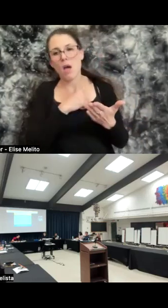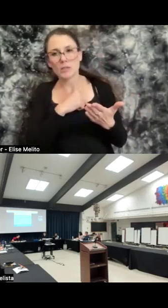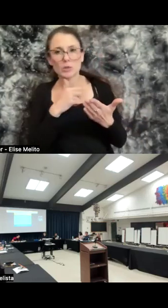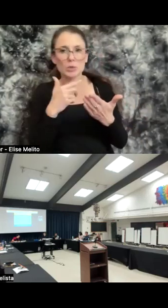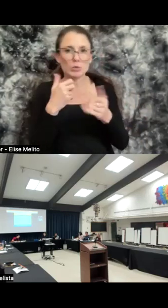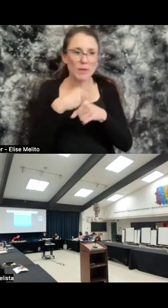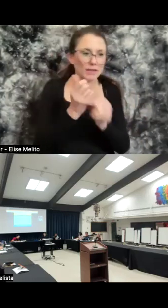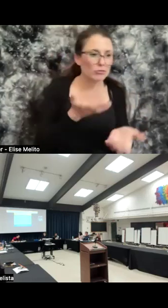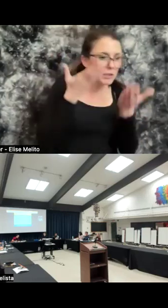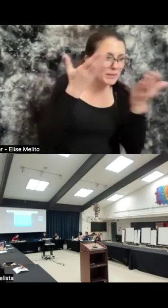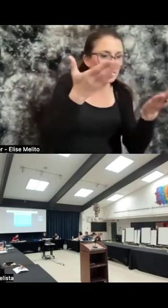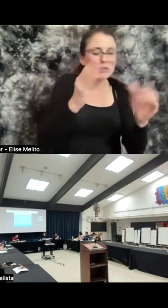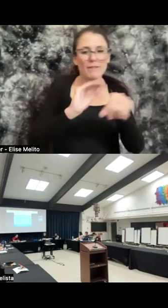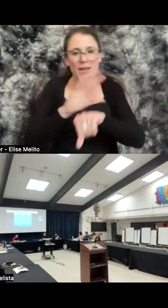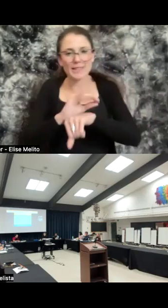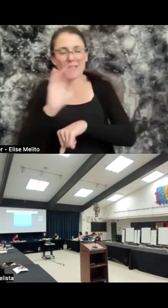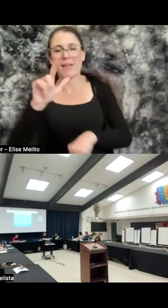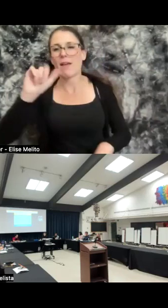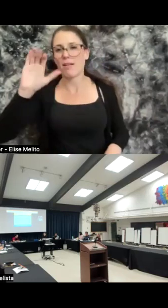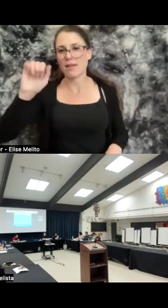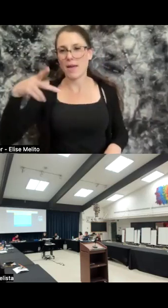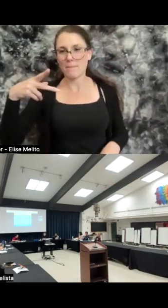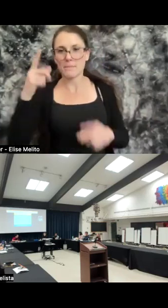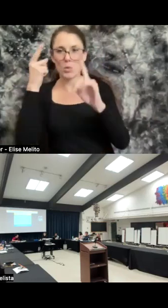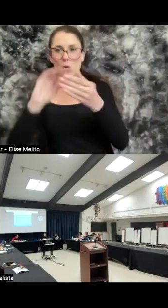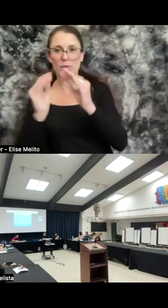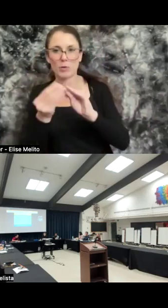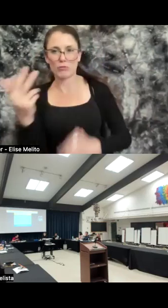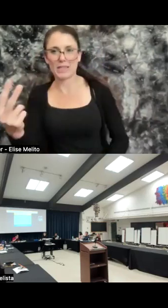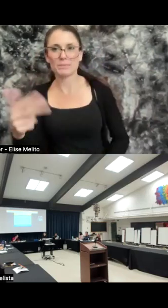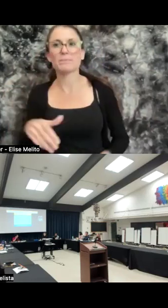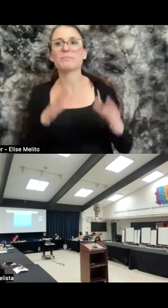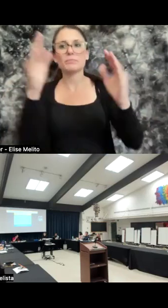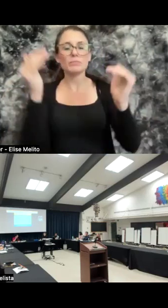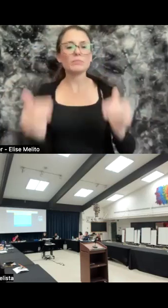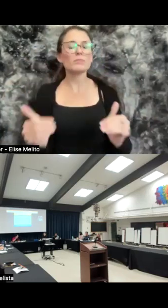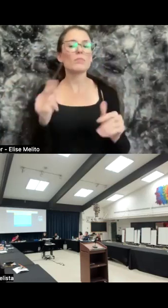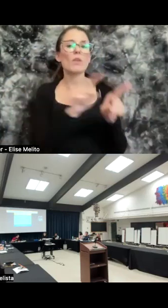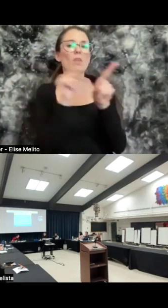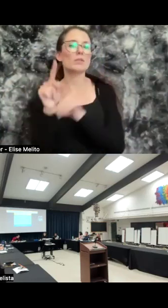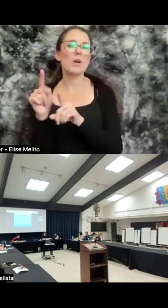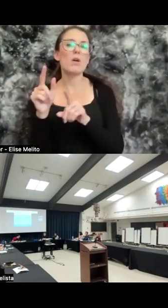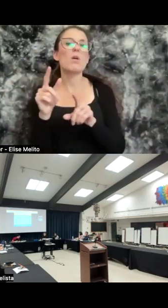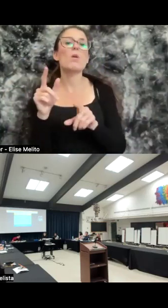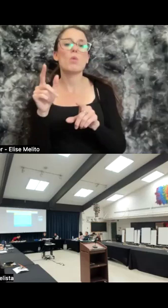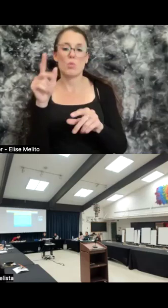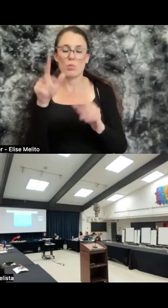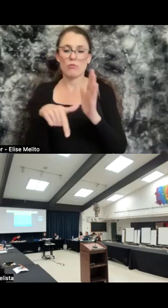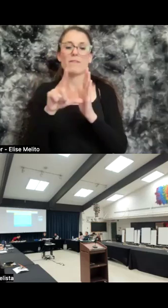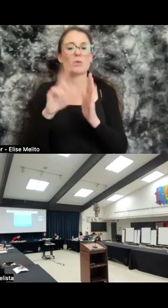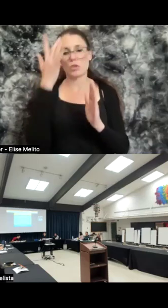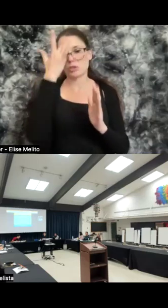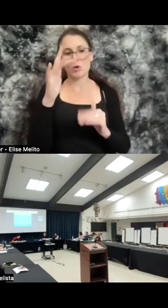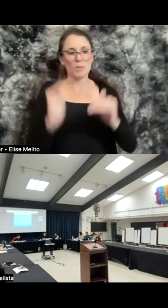on that LCAP goal number 3. We've also reviewed the Smarter Balanced CASP